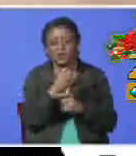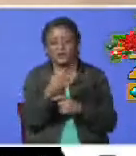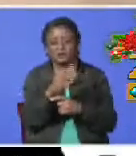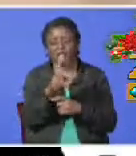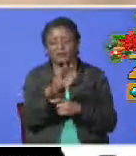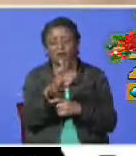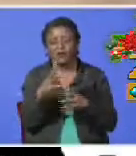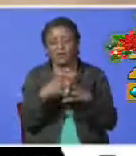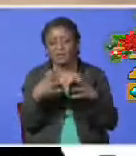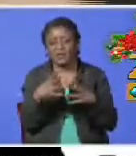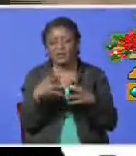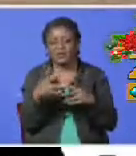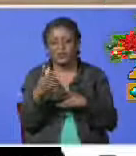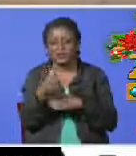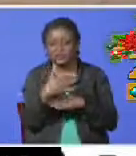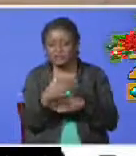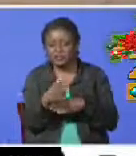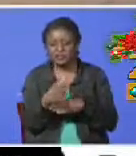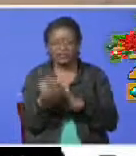for 2021.